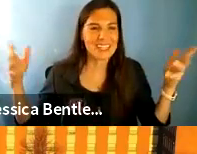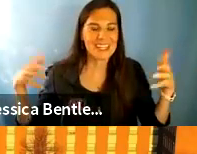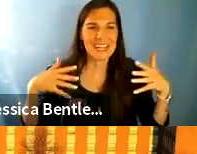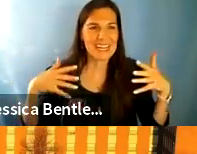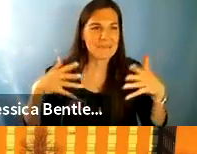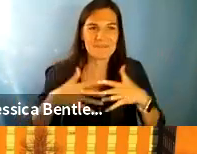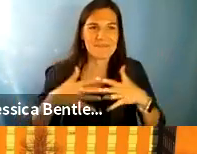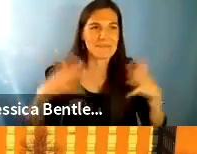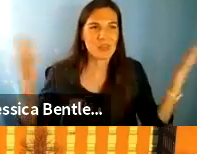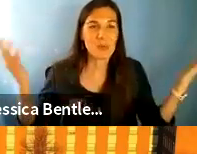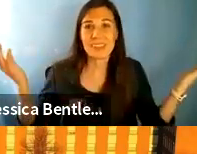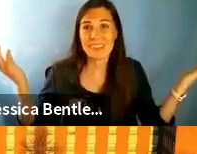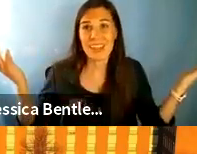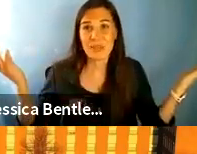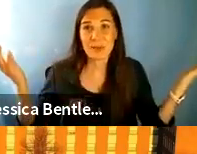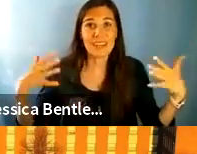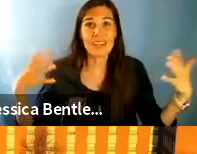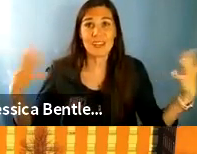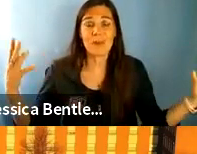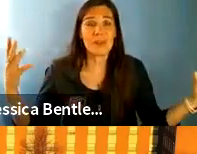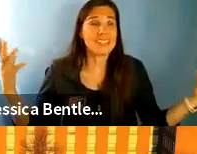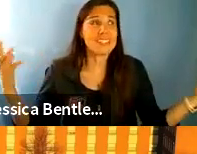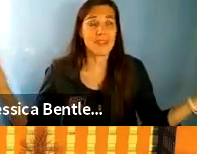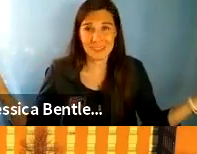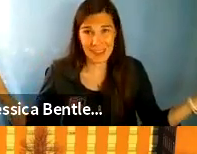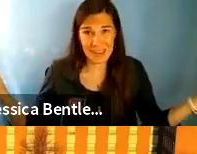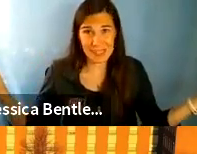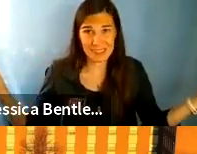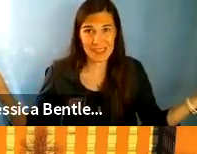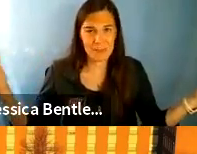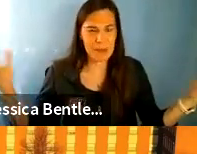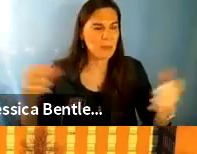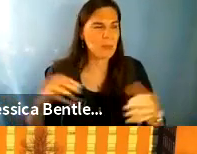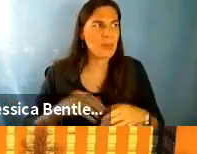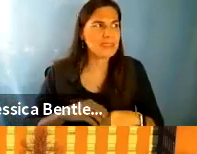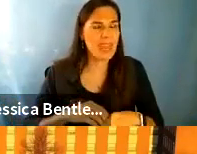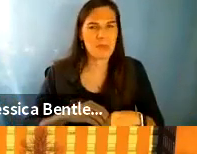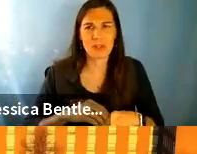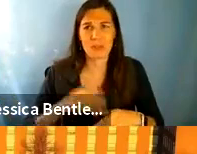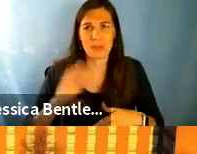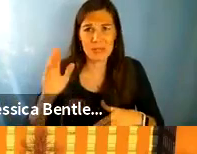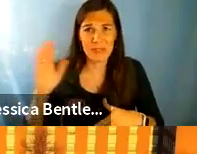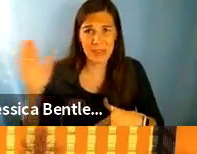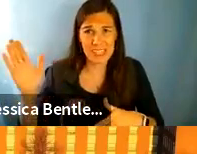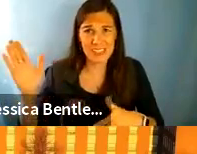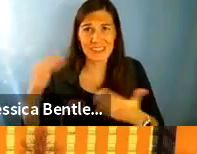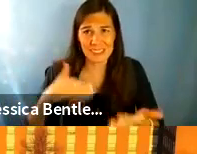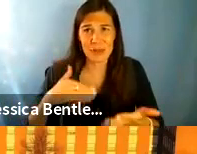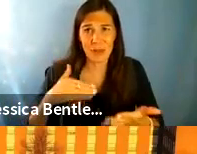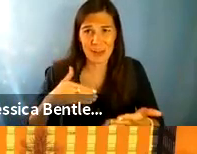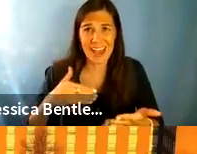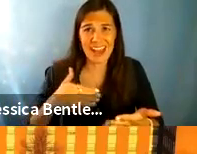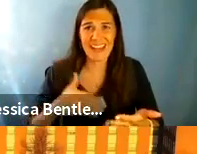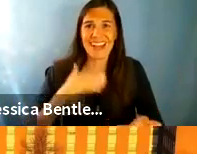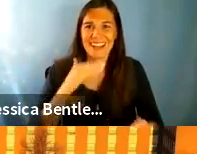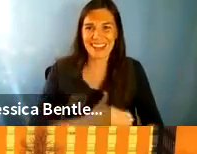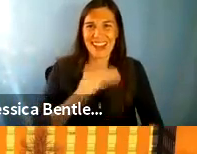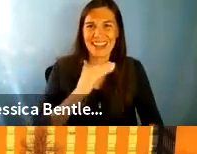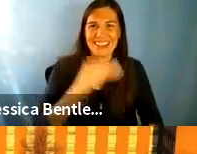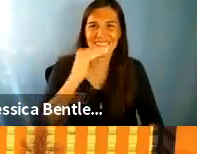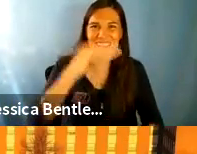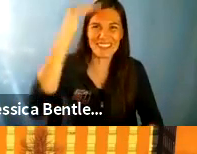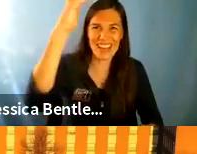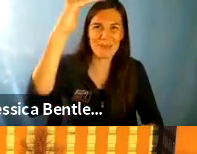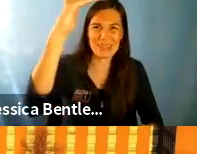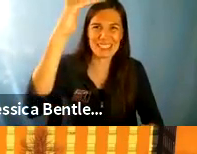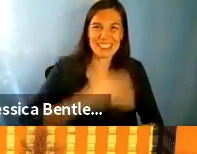assignments throughout the day. Throughout the day, you can be going to different assignments. I remember one day I worked for 3 different agencies in one day because I